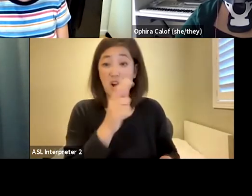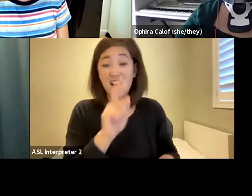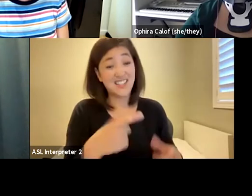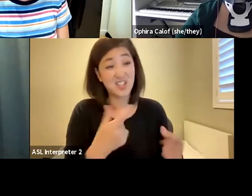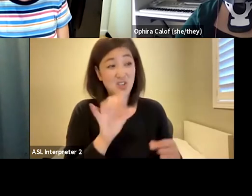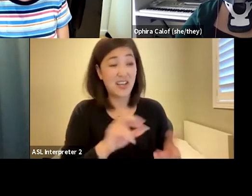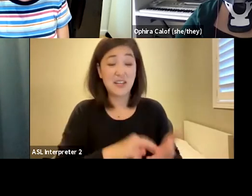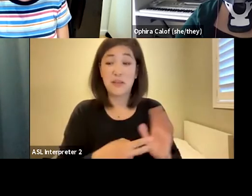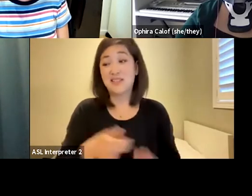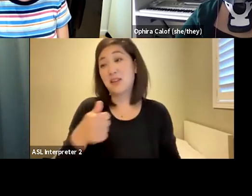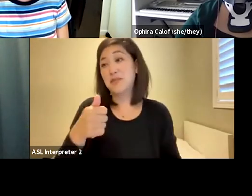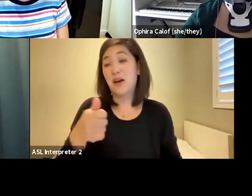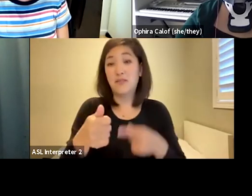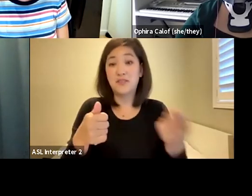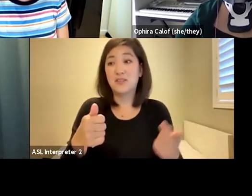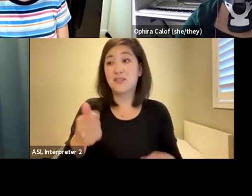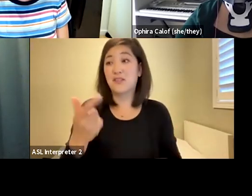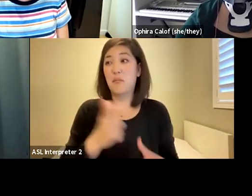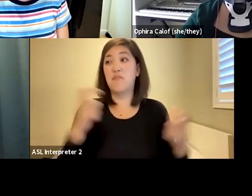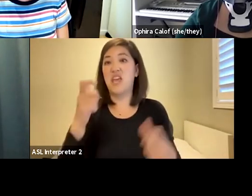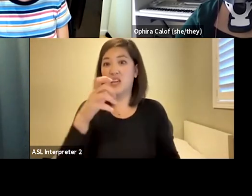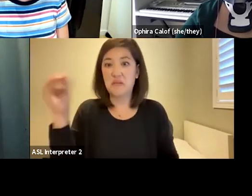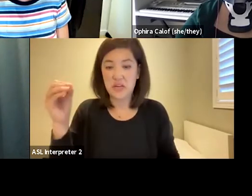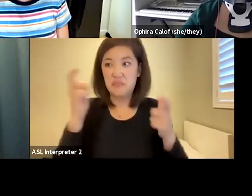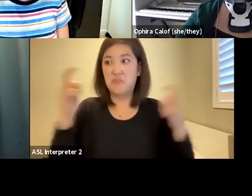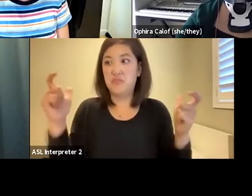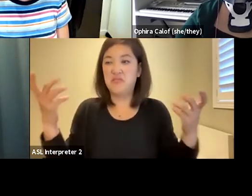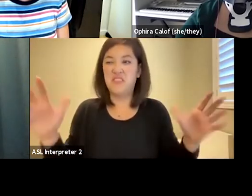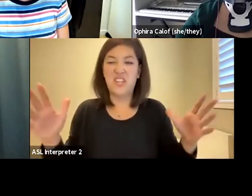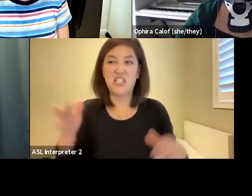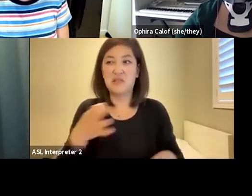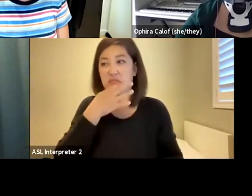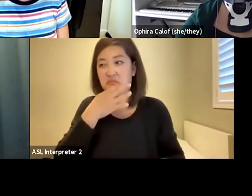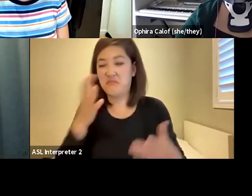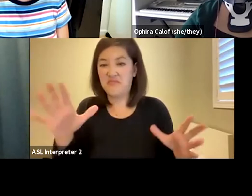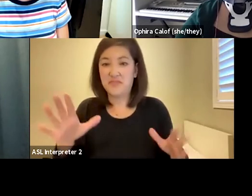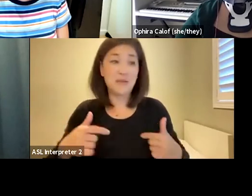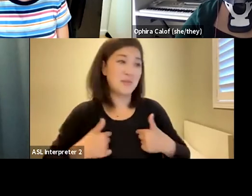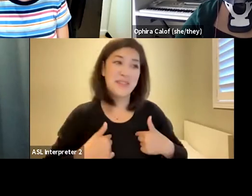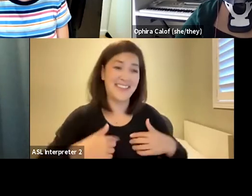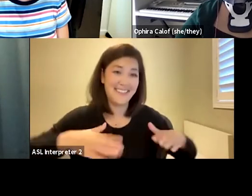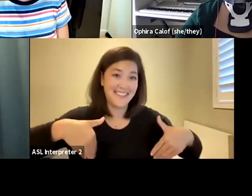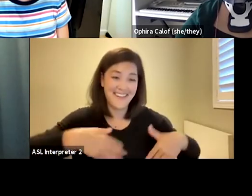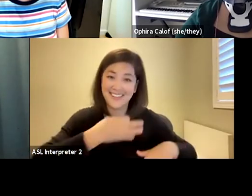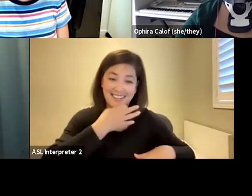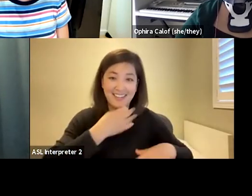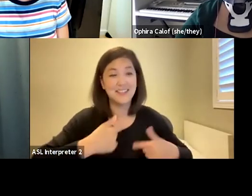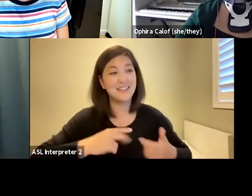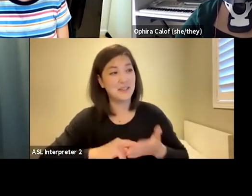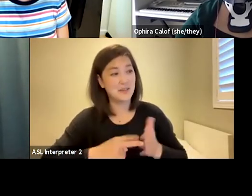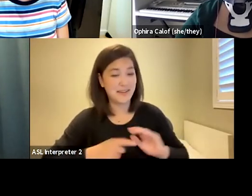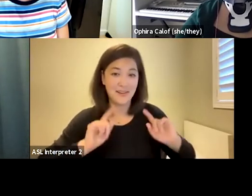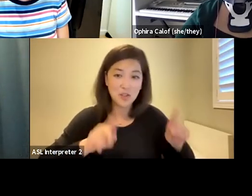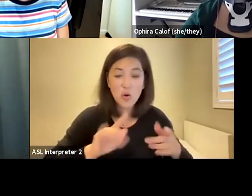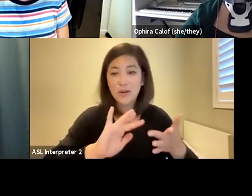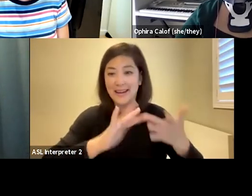kind of people the agents actually support. And since I obviously wasn't one at the time, you know, I had to go to a lot of networking conferences and pitch myself